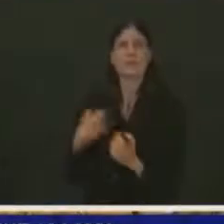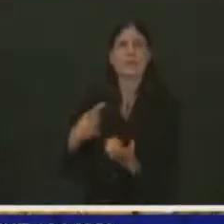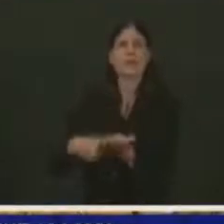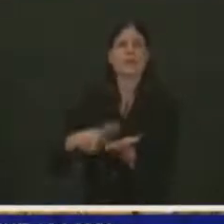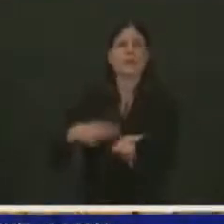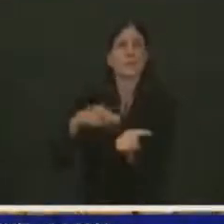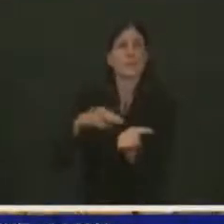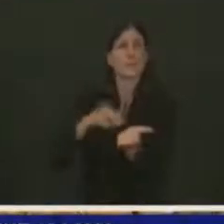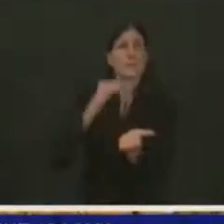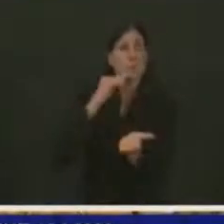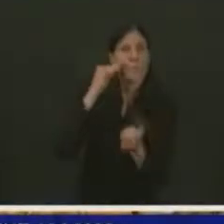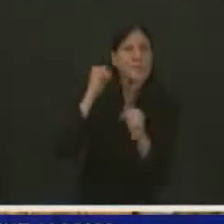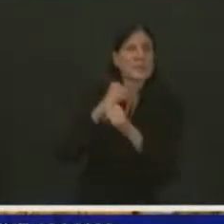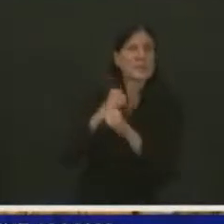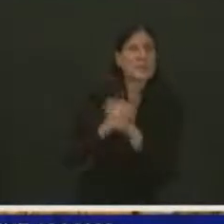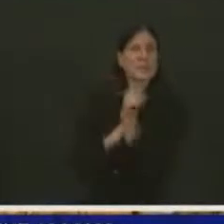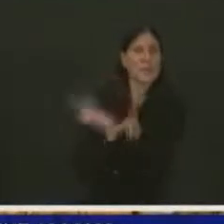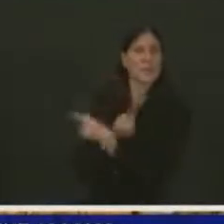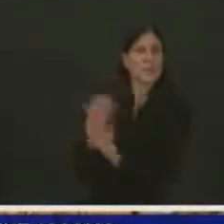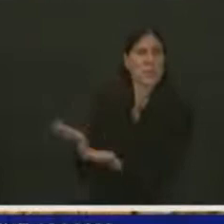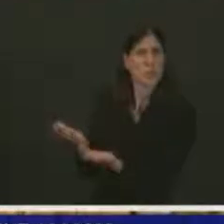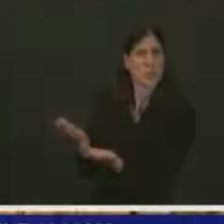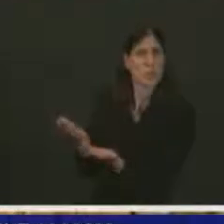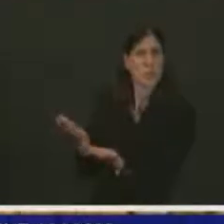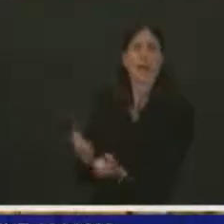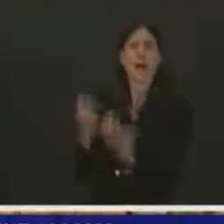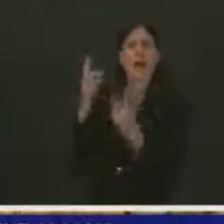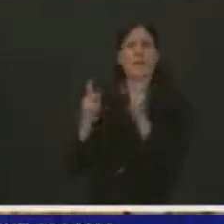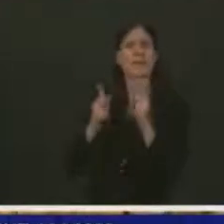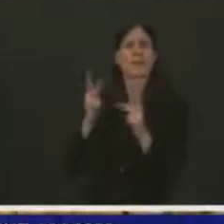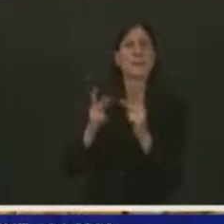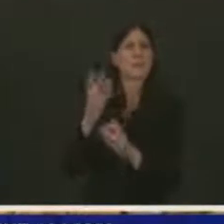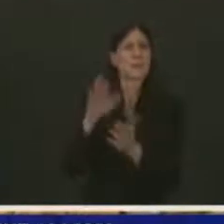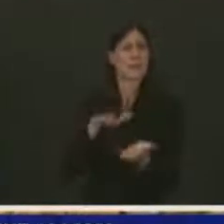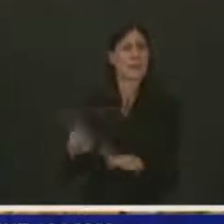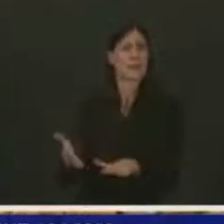the fatalities there? And is that still where you're seeing most of the